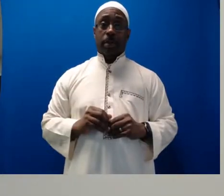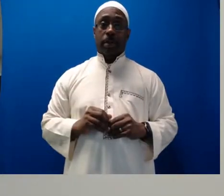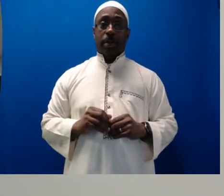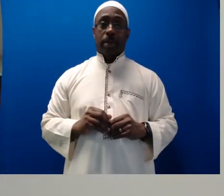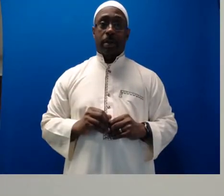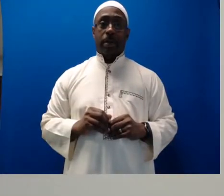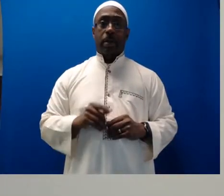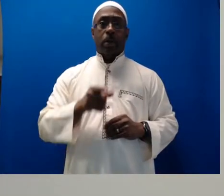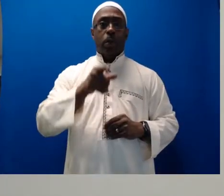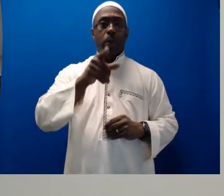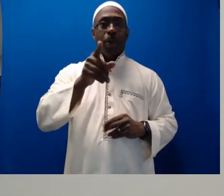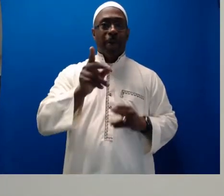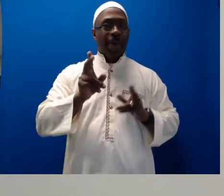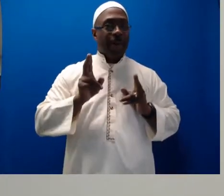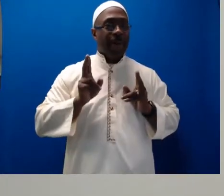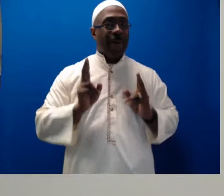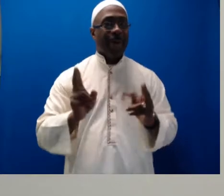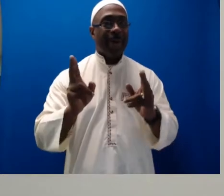then hasten,